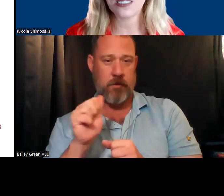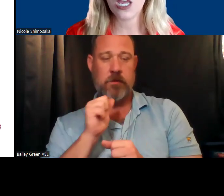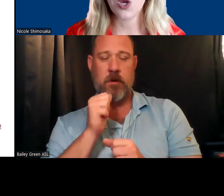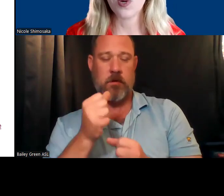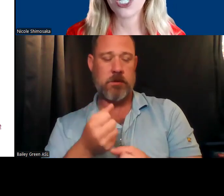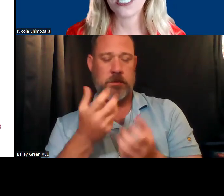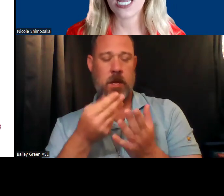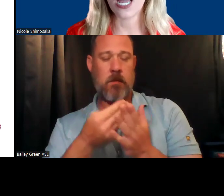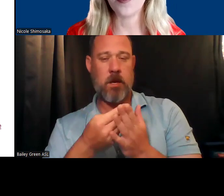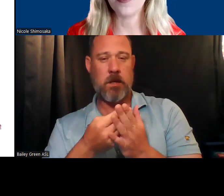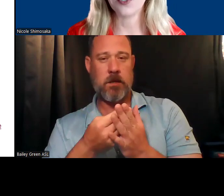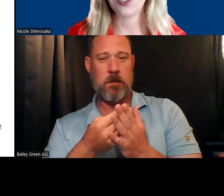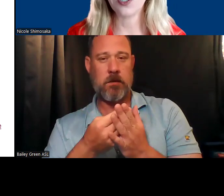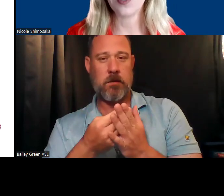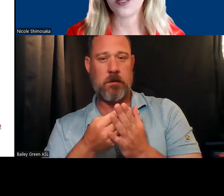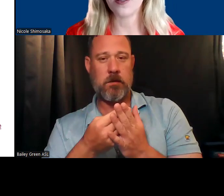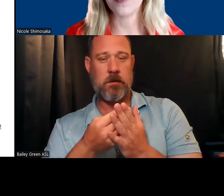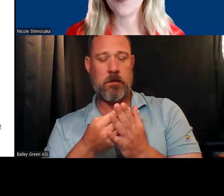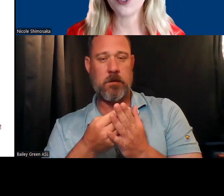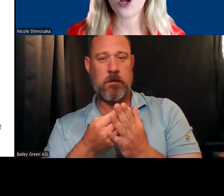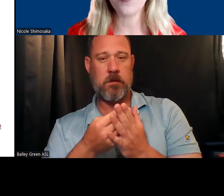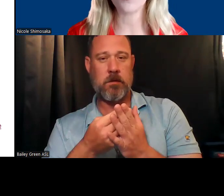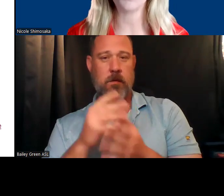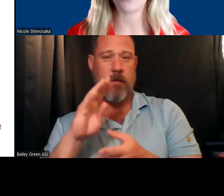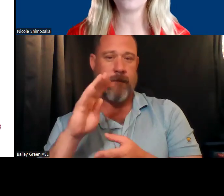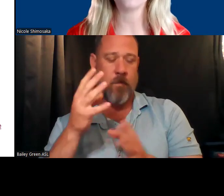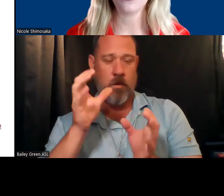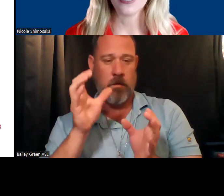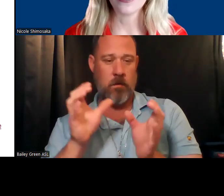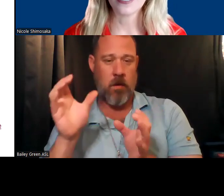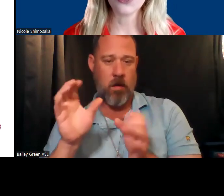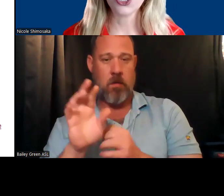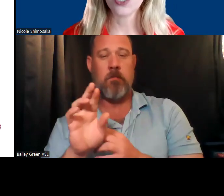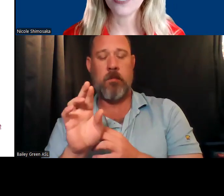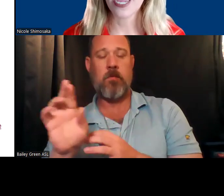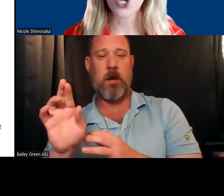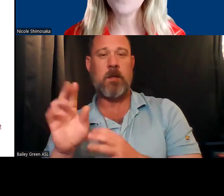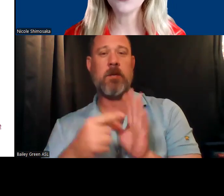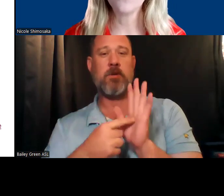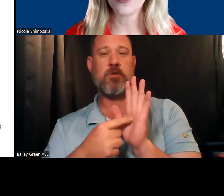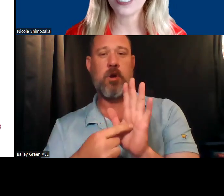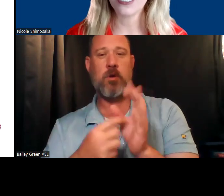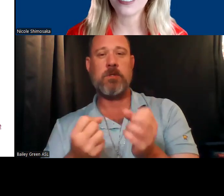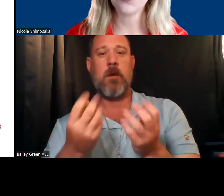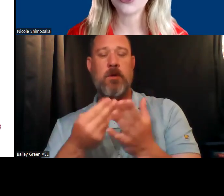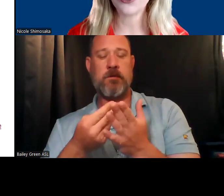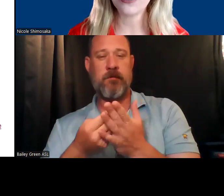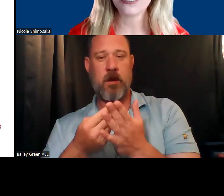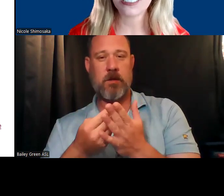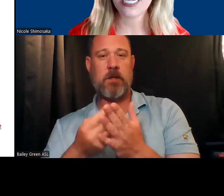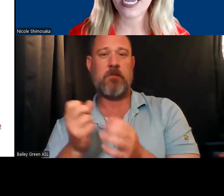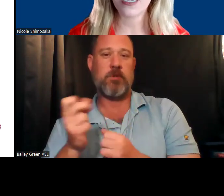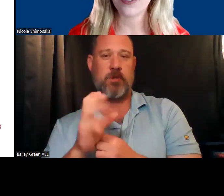funds, which is the 4th column from the right. And that just shows how much funding is returned